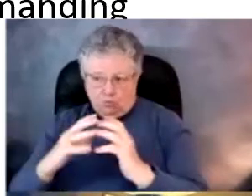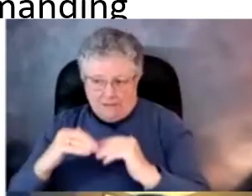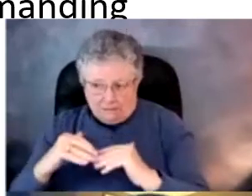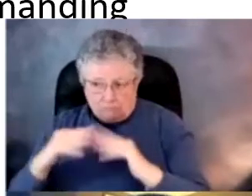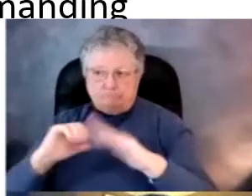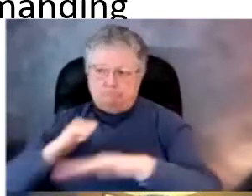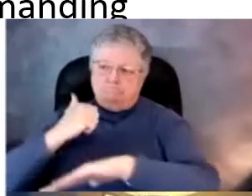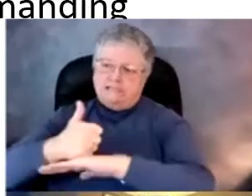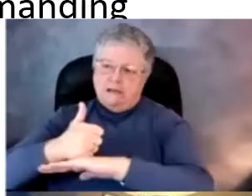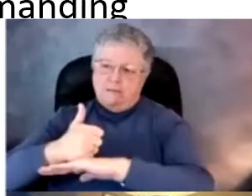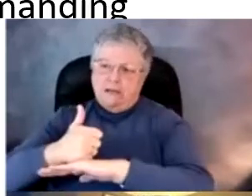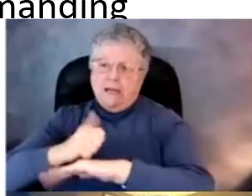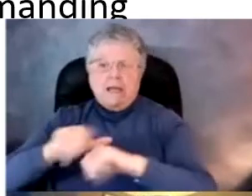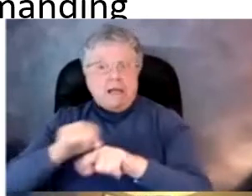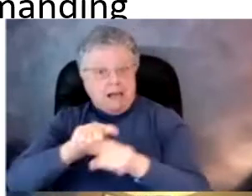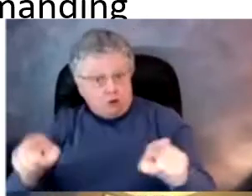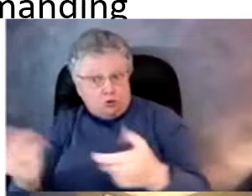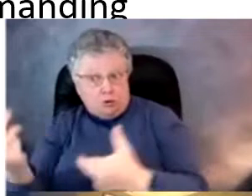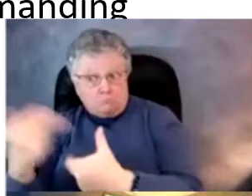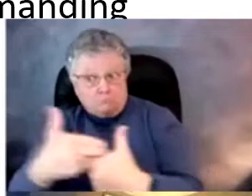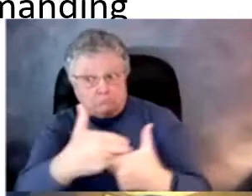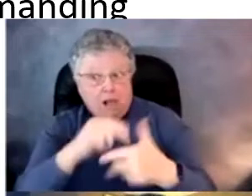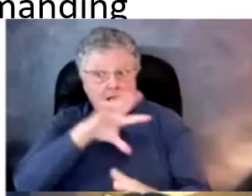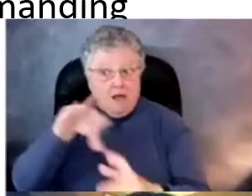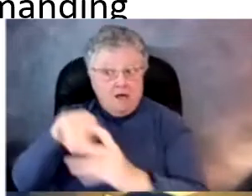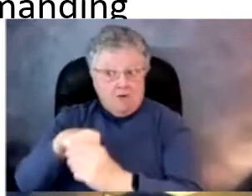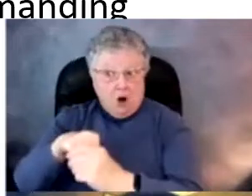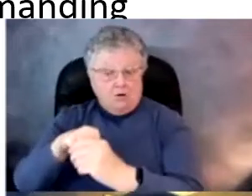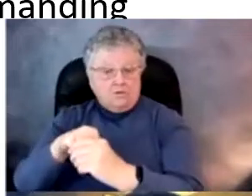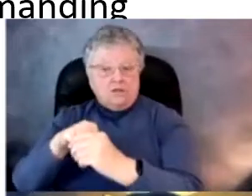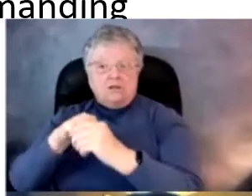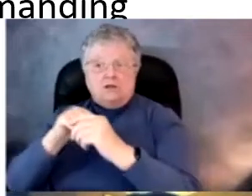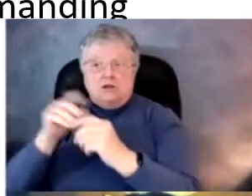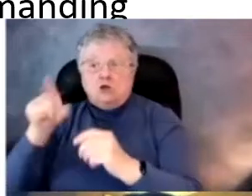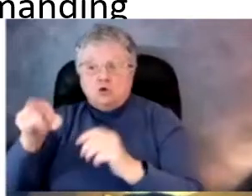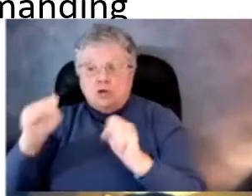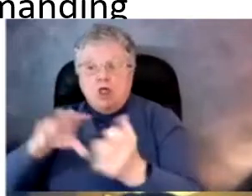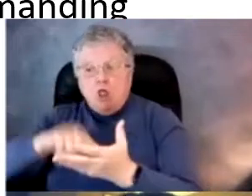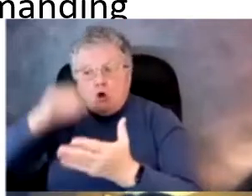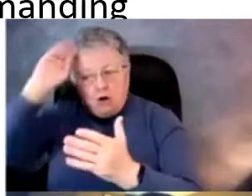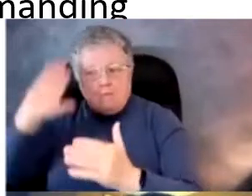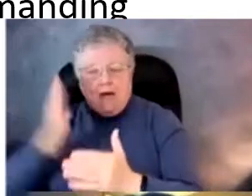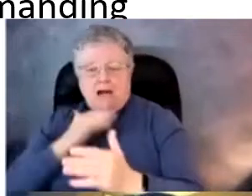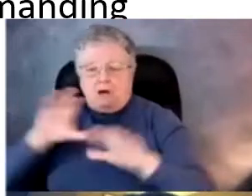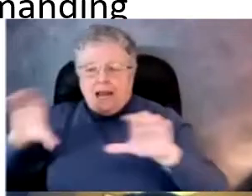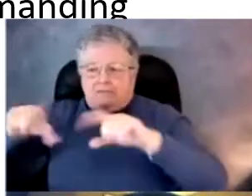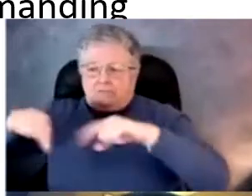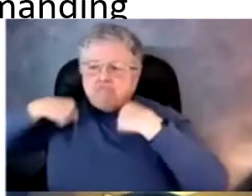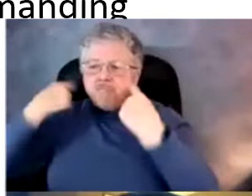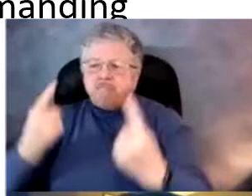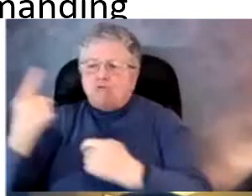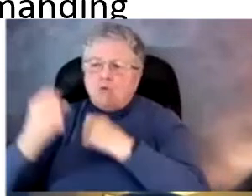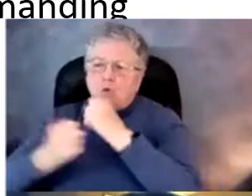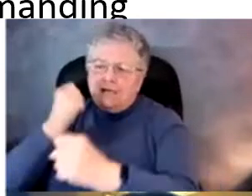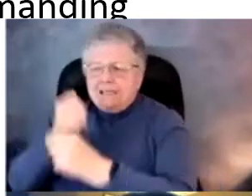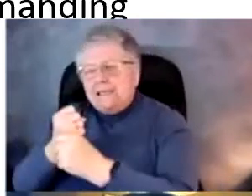get involved. Learn about some of the stuff that we've been doing over the last year or so, and hopefully start thinking